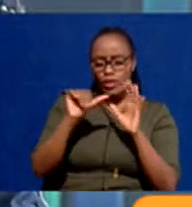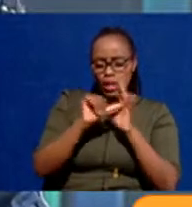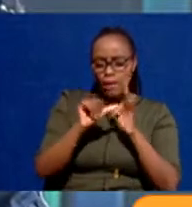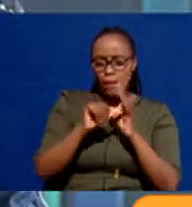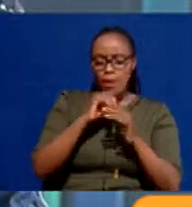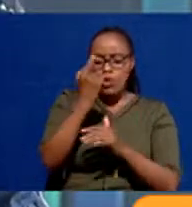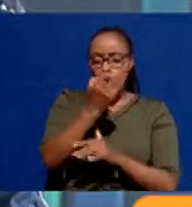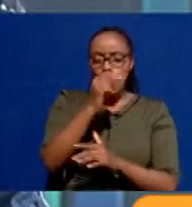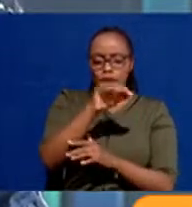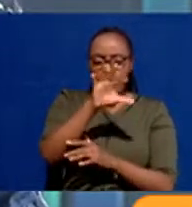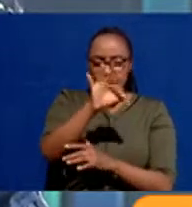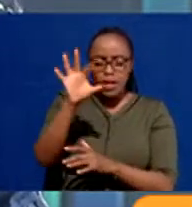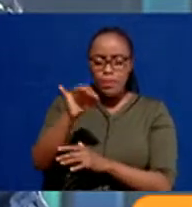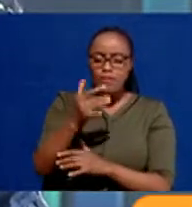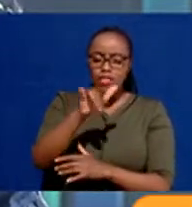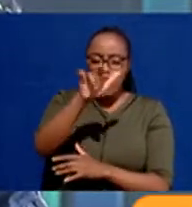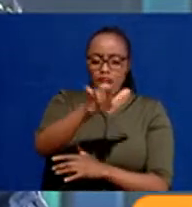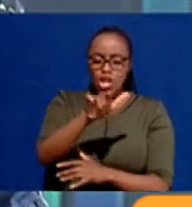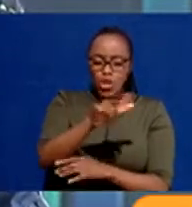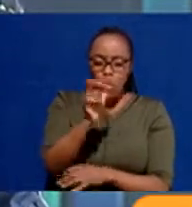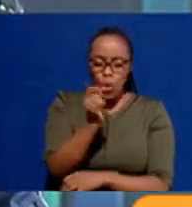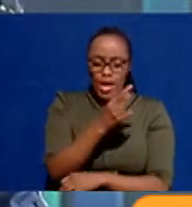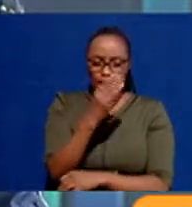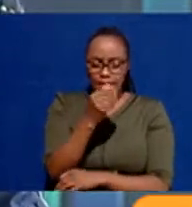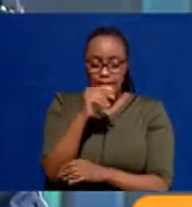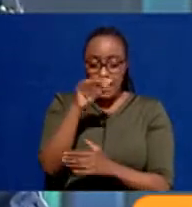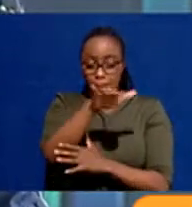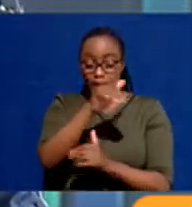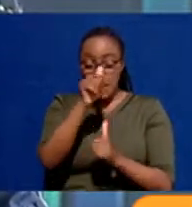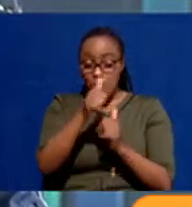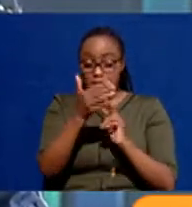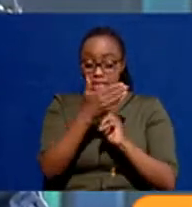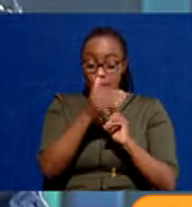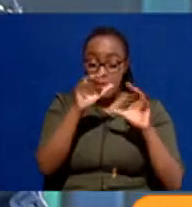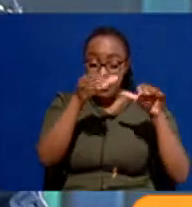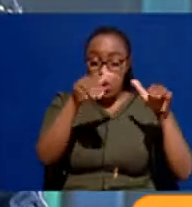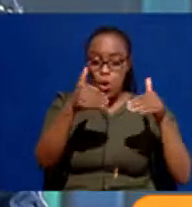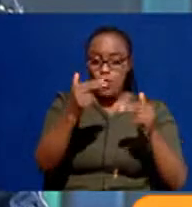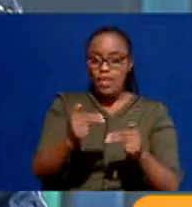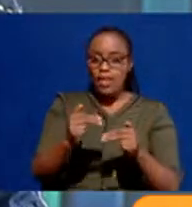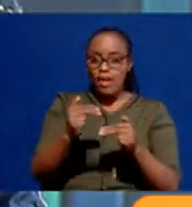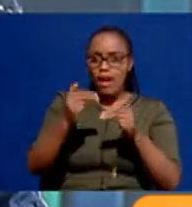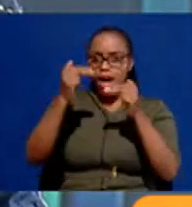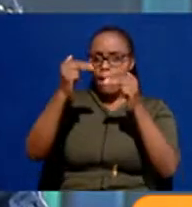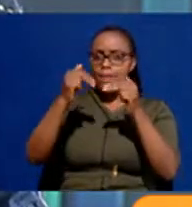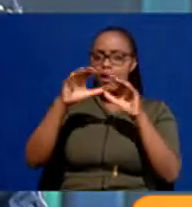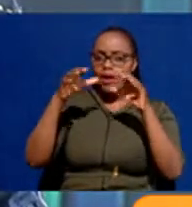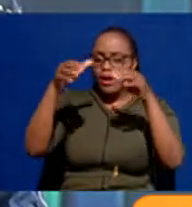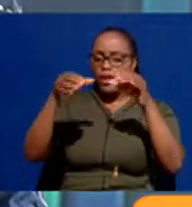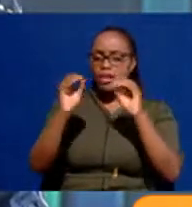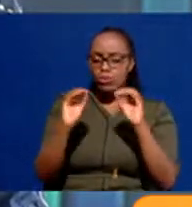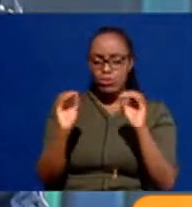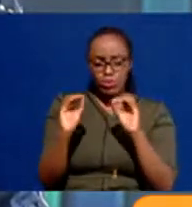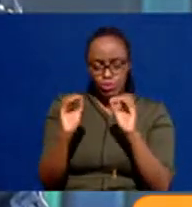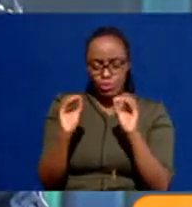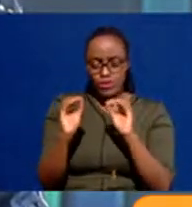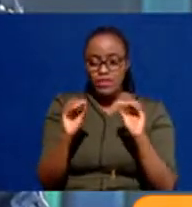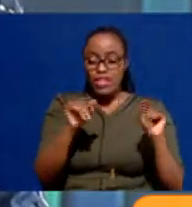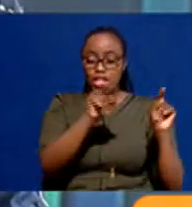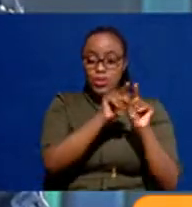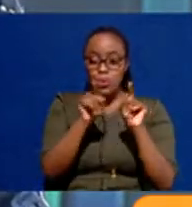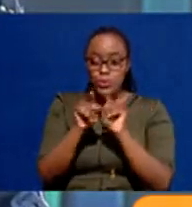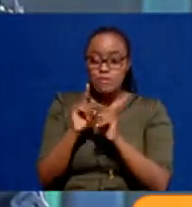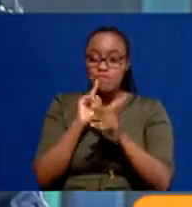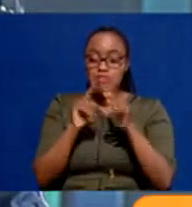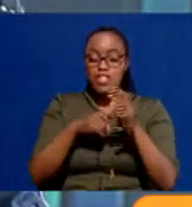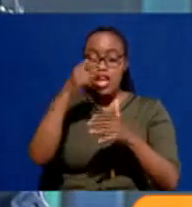mapped only the low-income areas. We are not targeting the middle class or the upper class in this scenario. And it's not to